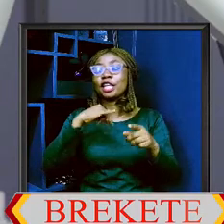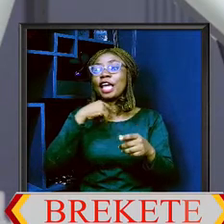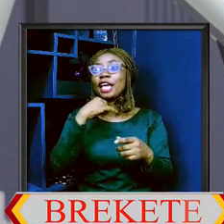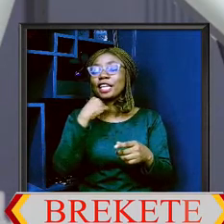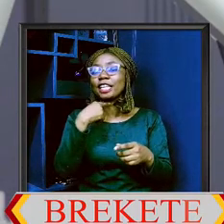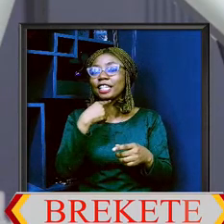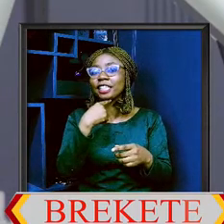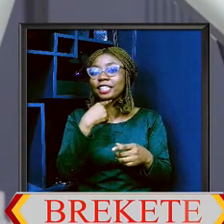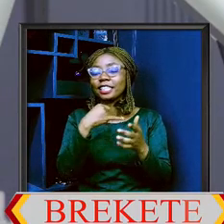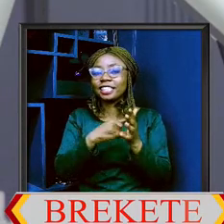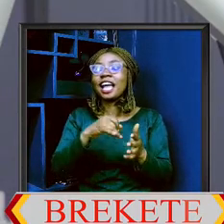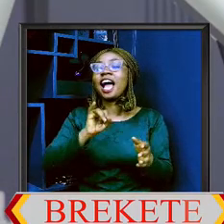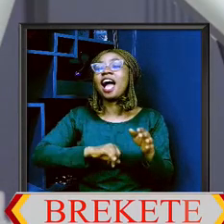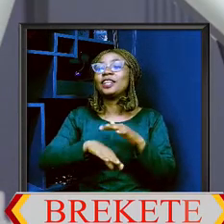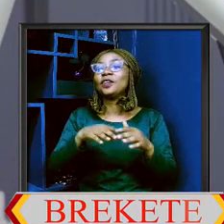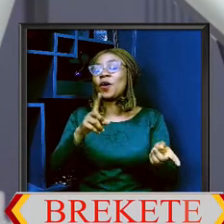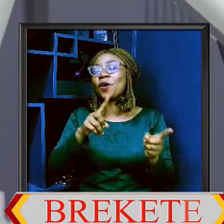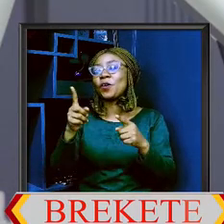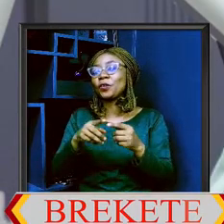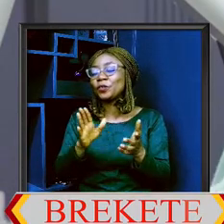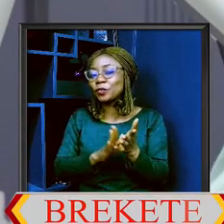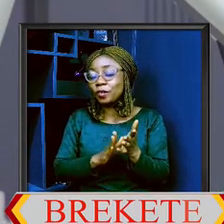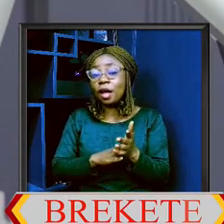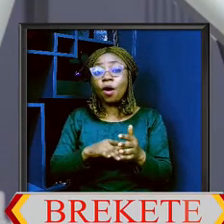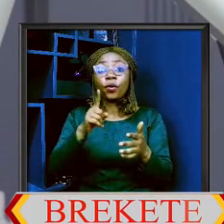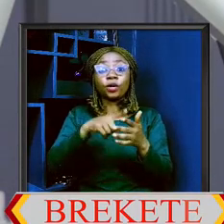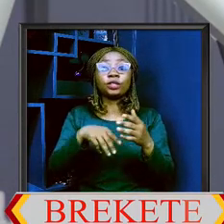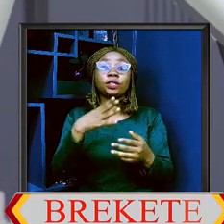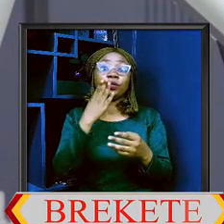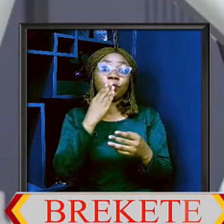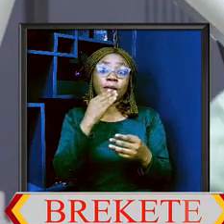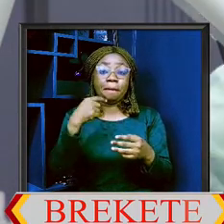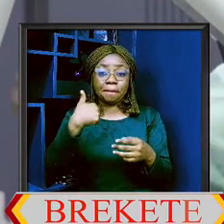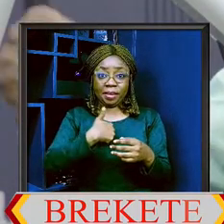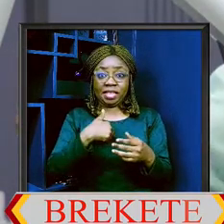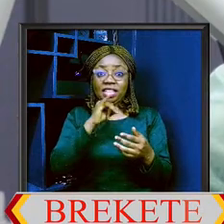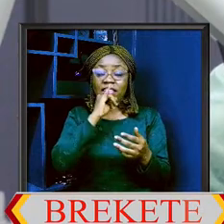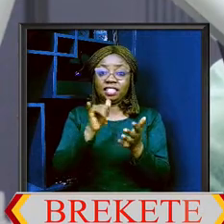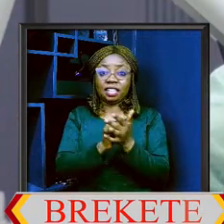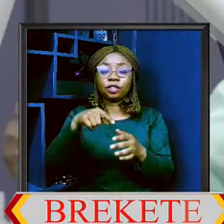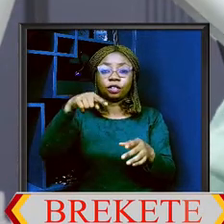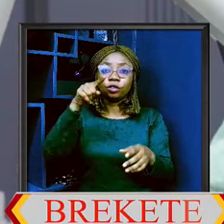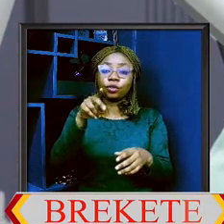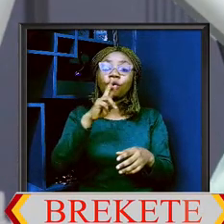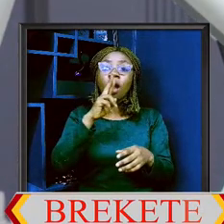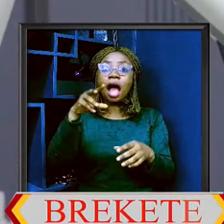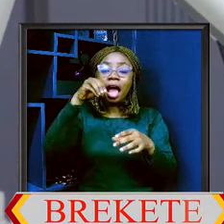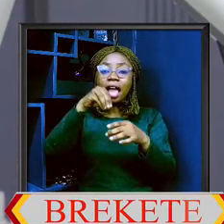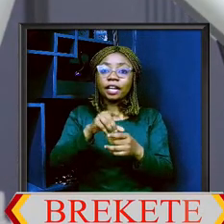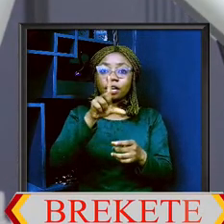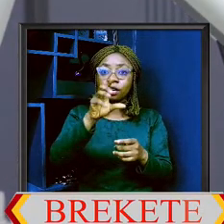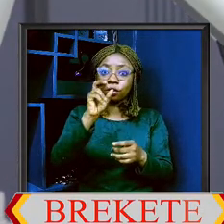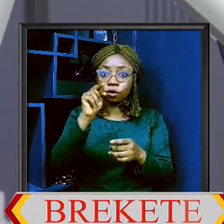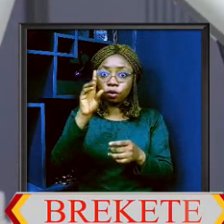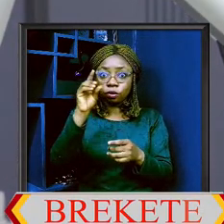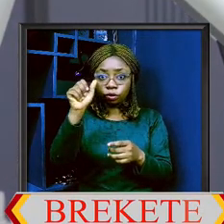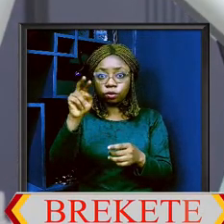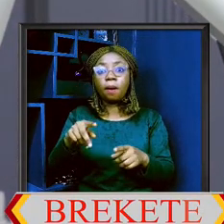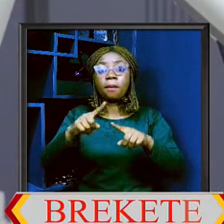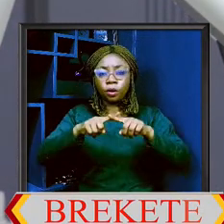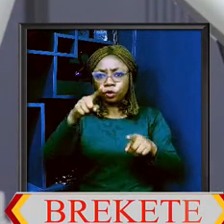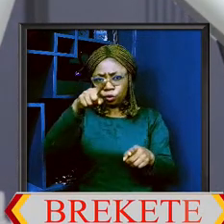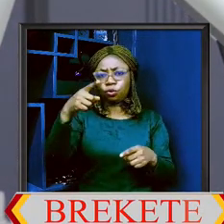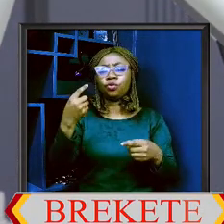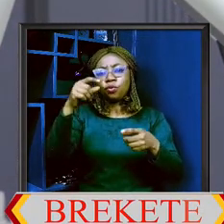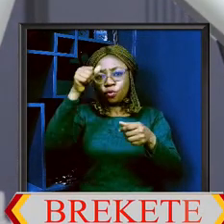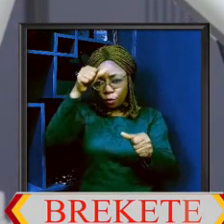Theo you know the they s me London you still remember broken English piging English